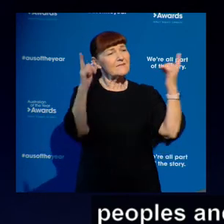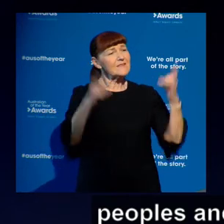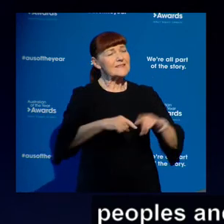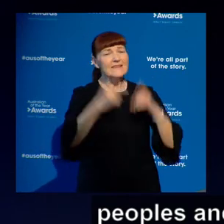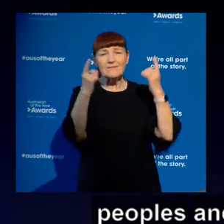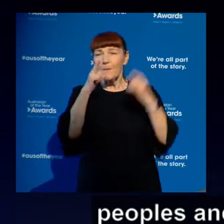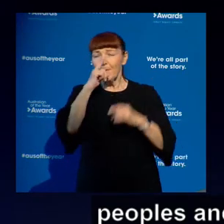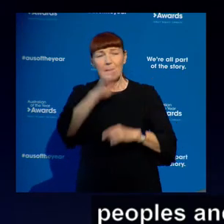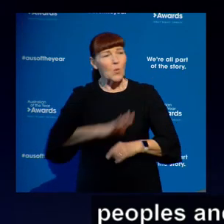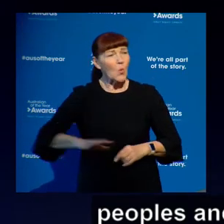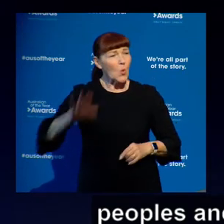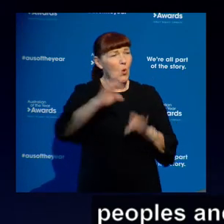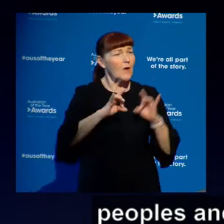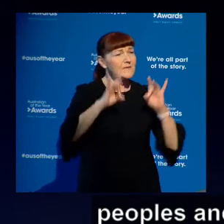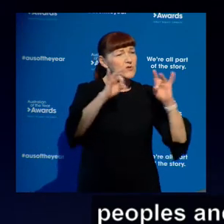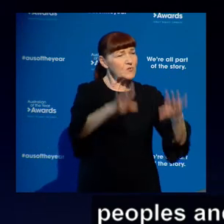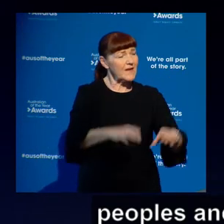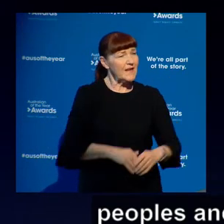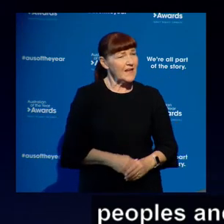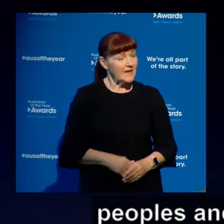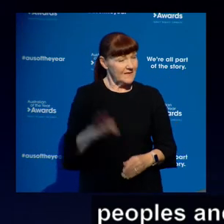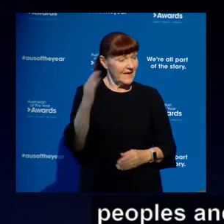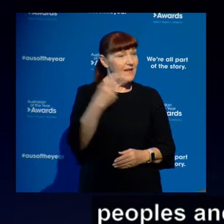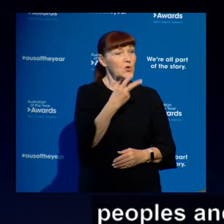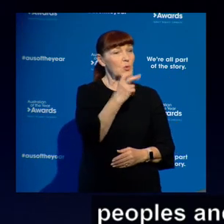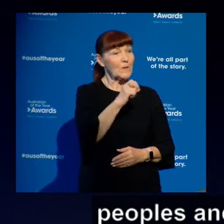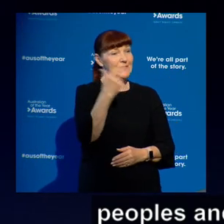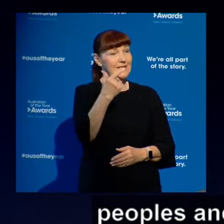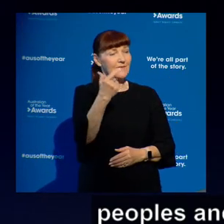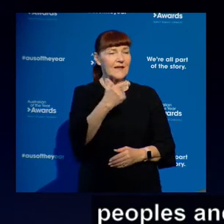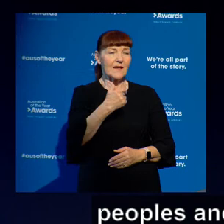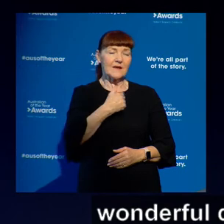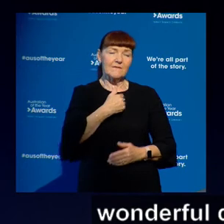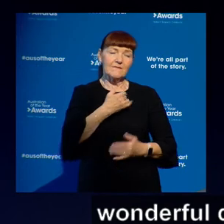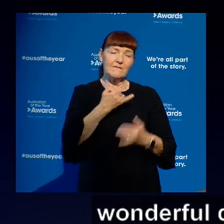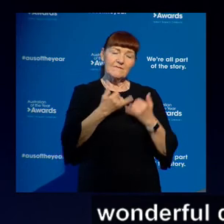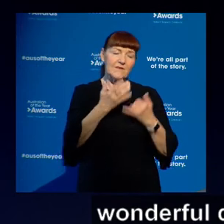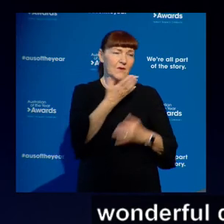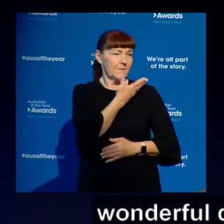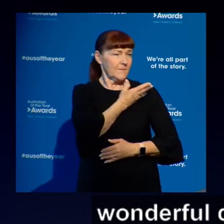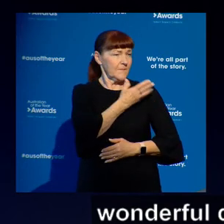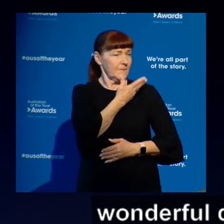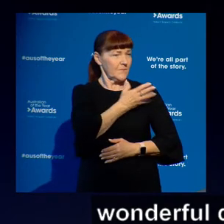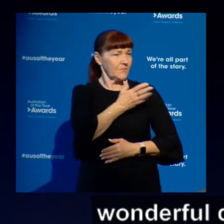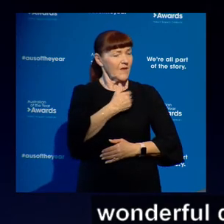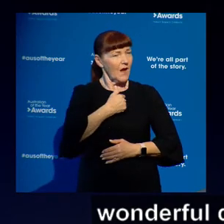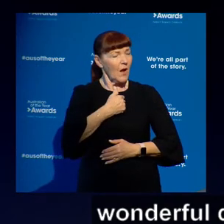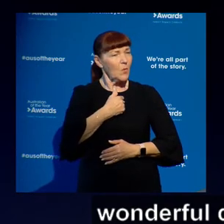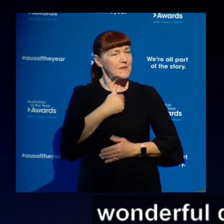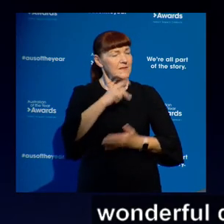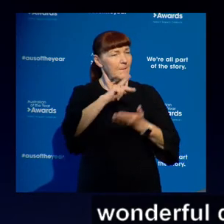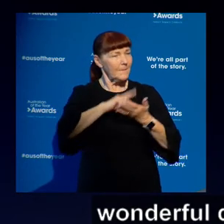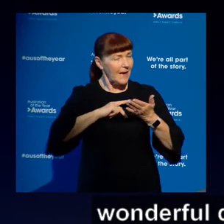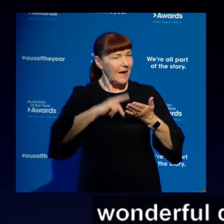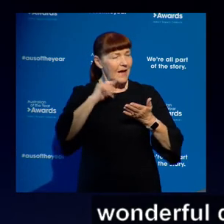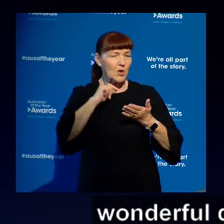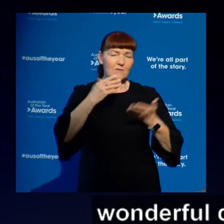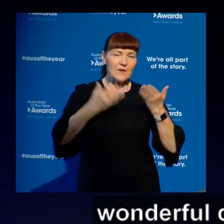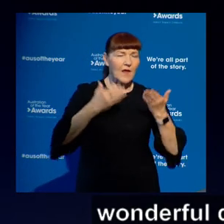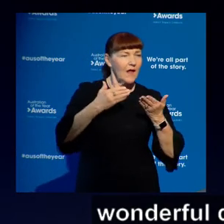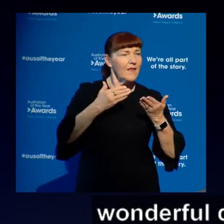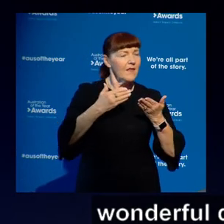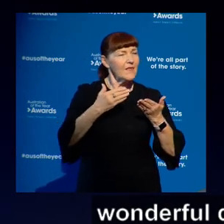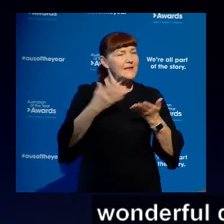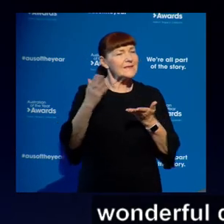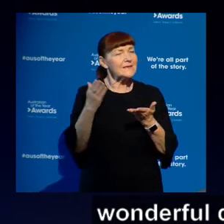influences. In 2017, it was my privilege to be part of the deliberative process which delivered the